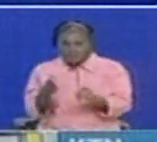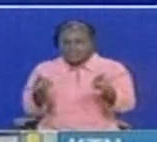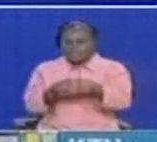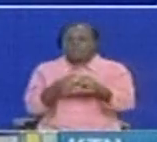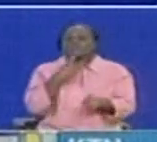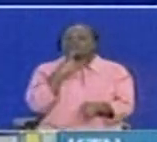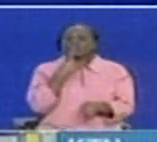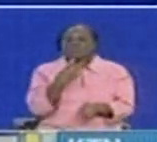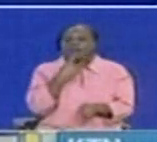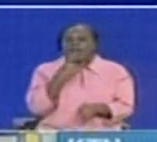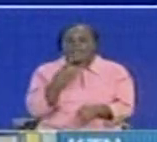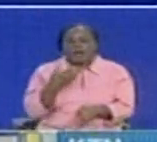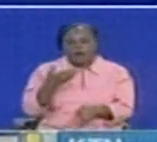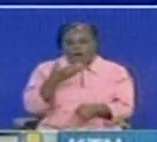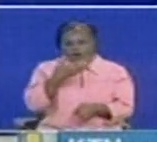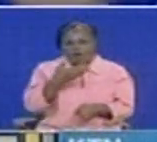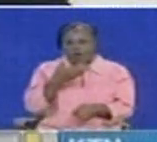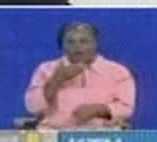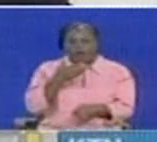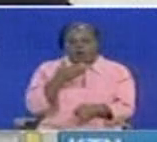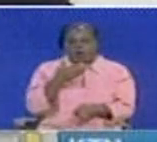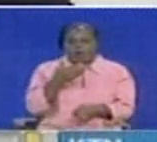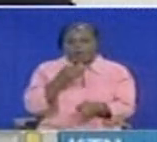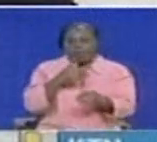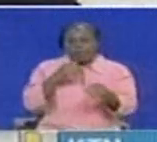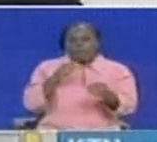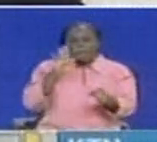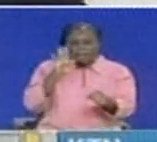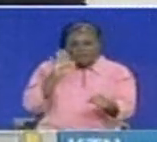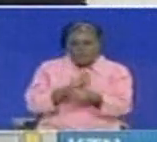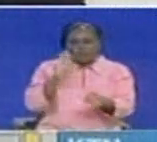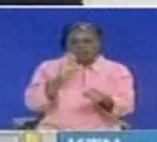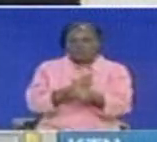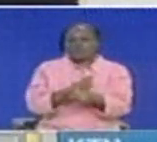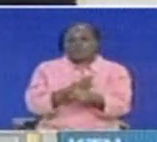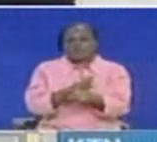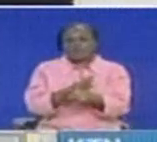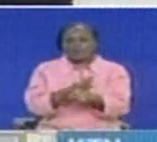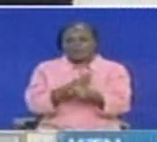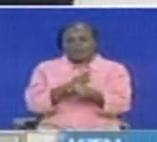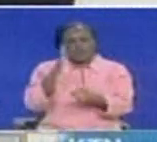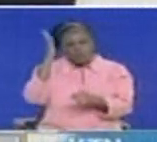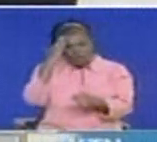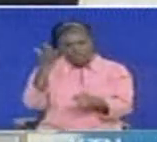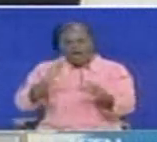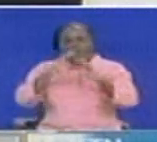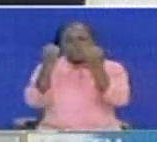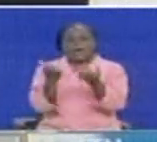Boy, which is the almost the most complete fossil record you can find anywhere in the